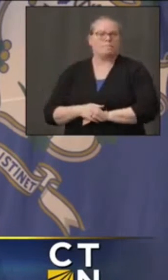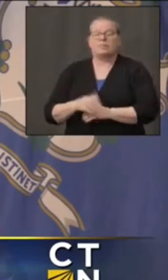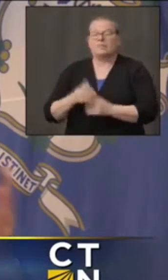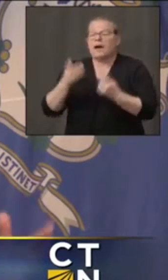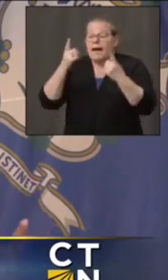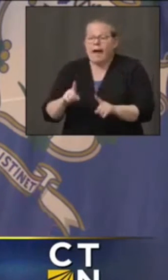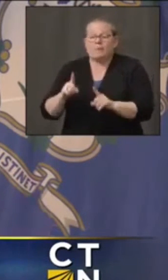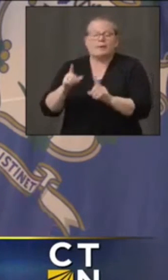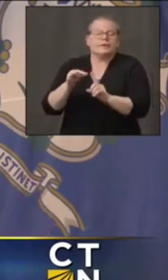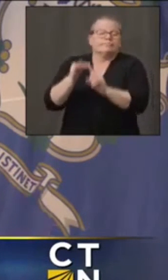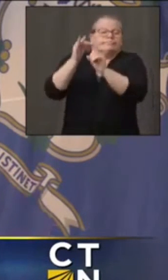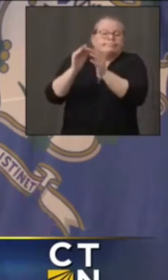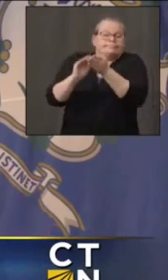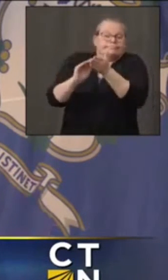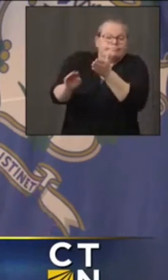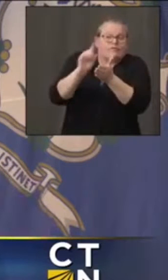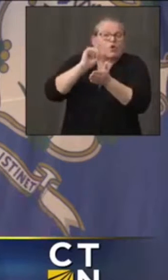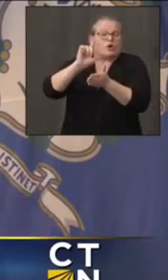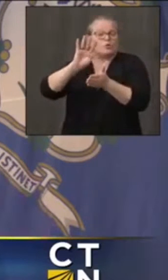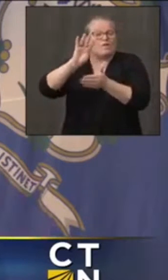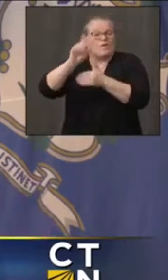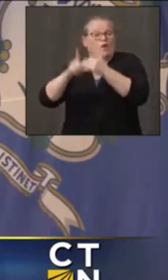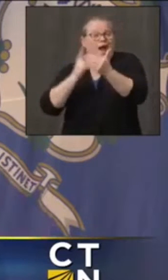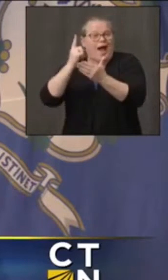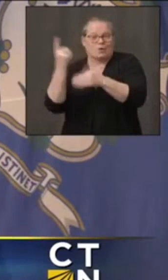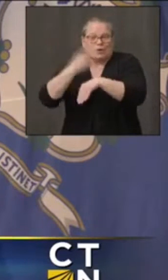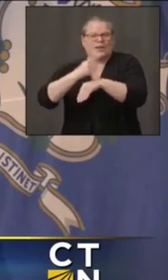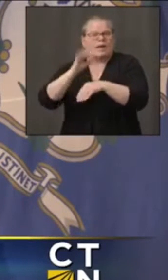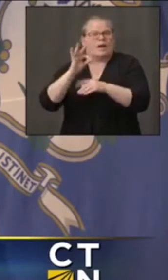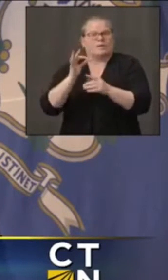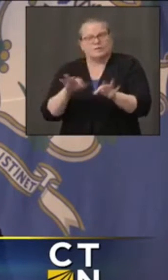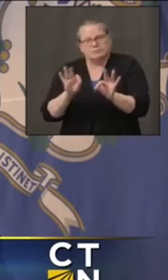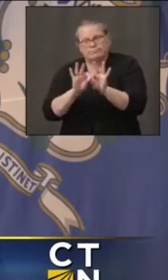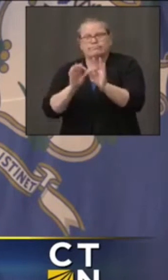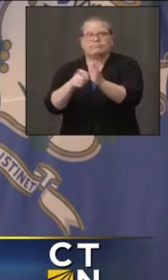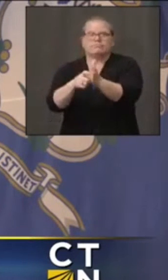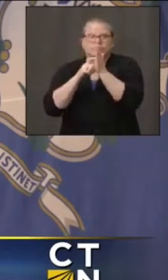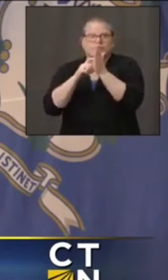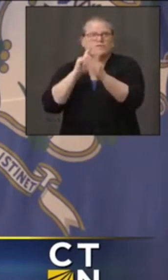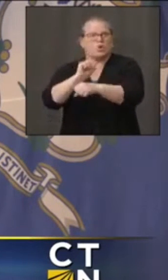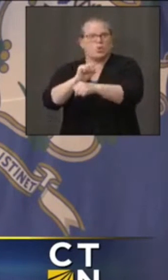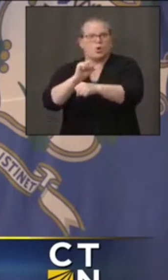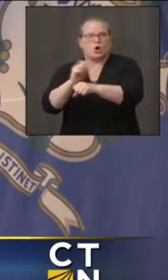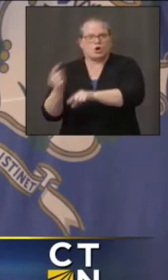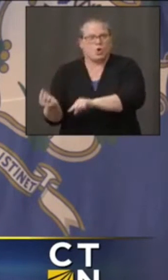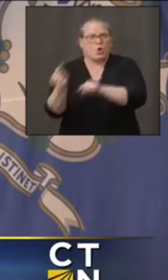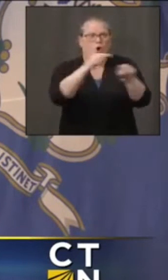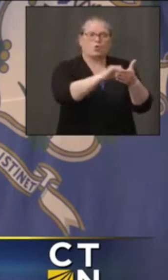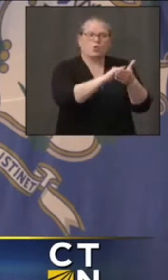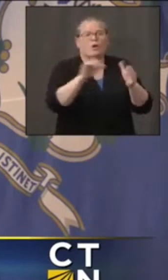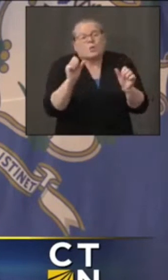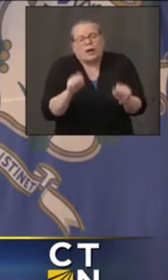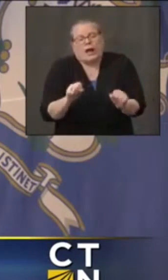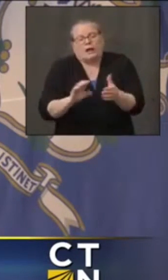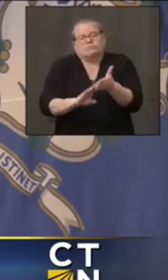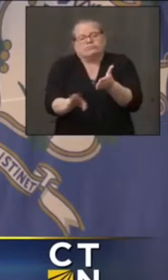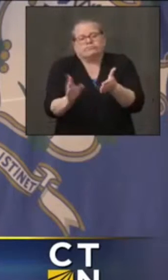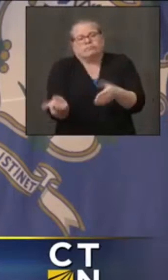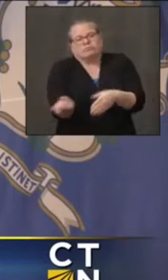the city for some work-related essential activity. So there'll be ways that we can work around it, but stay close to home if that